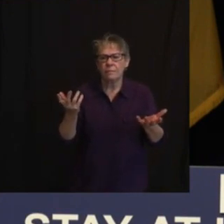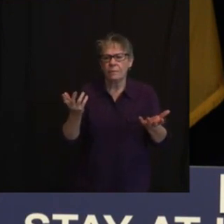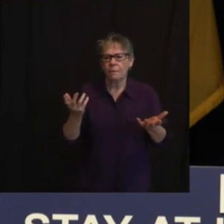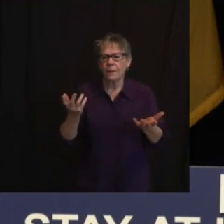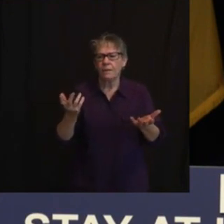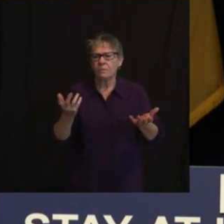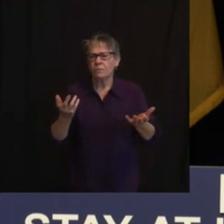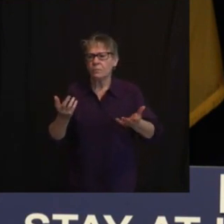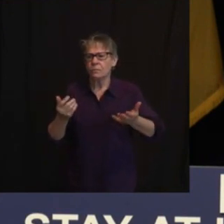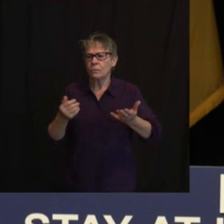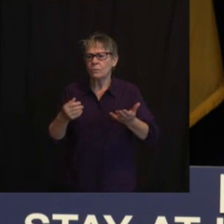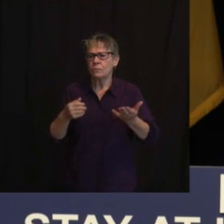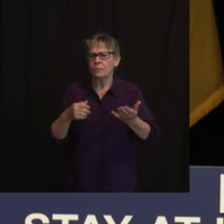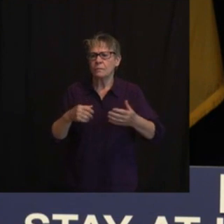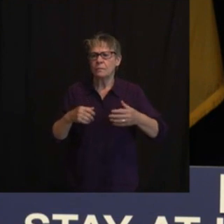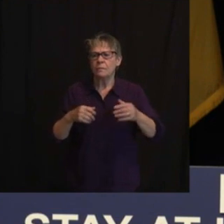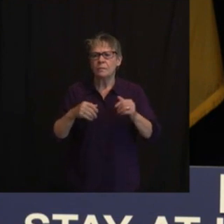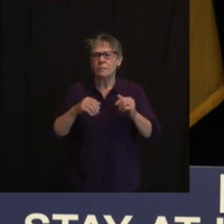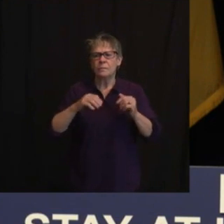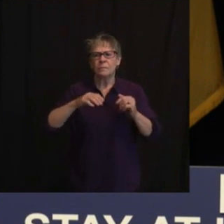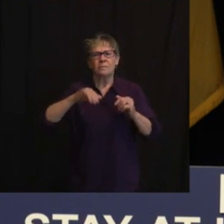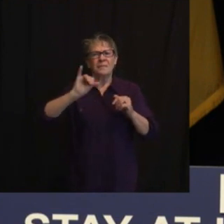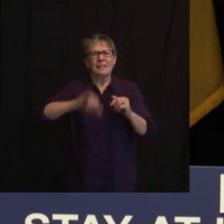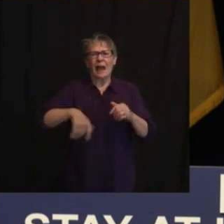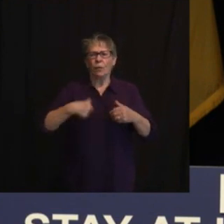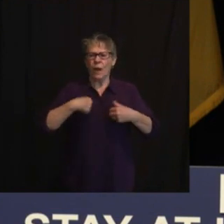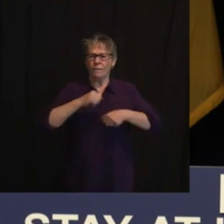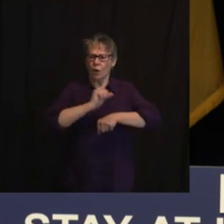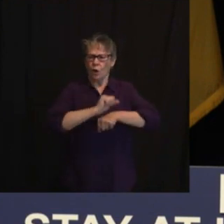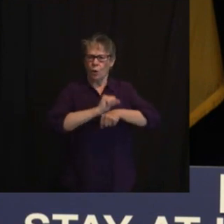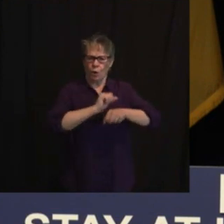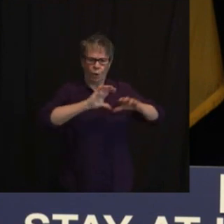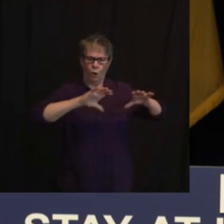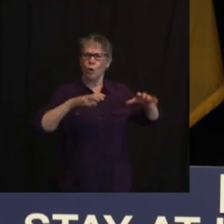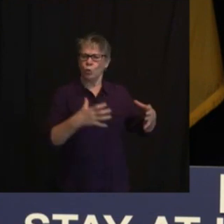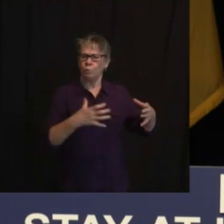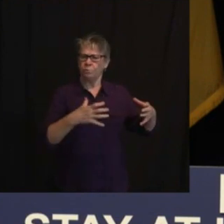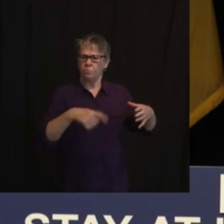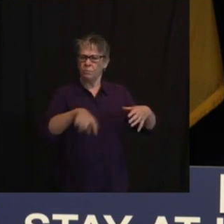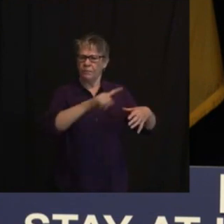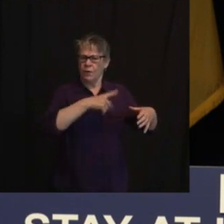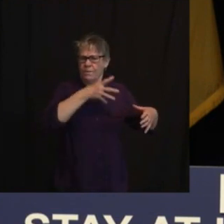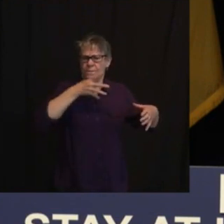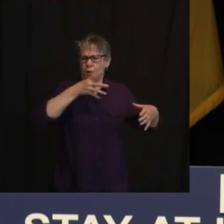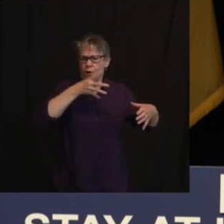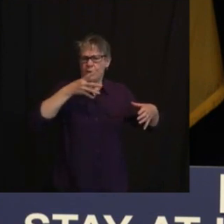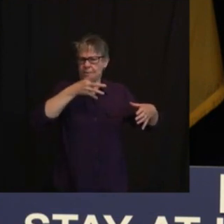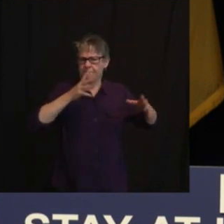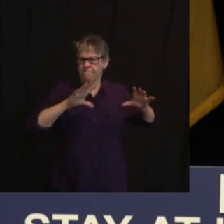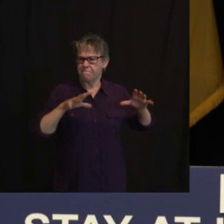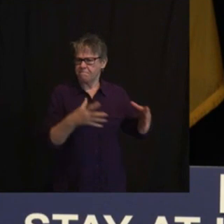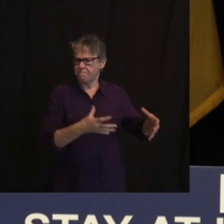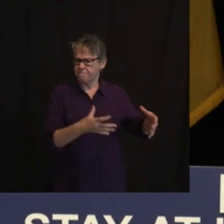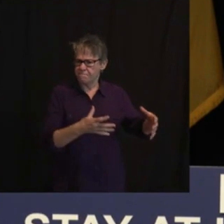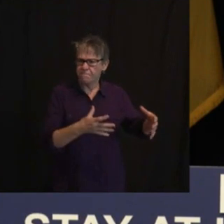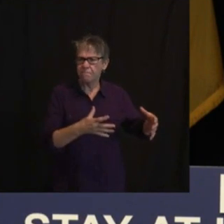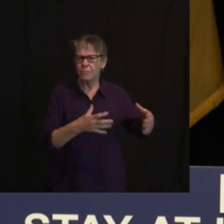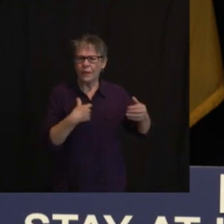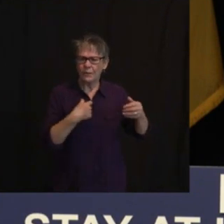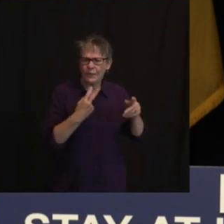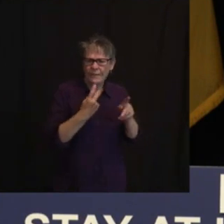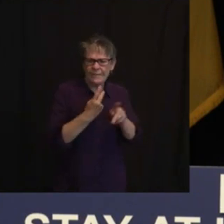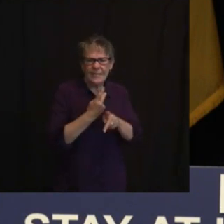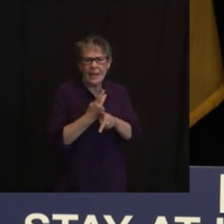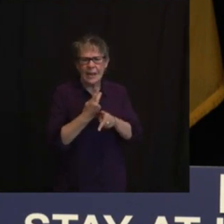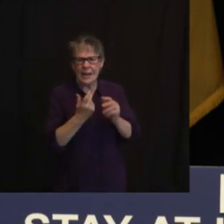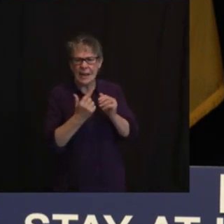meeting regularly, and we have a full plan for seasonal workers. We know that there have been several that have tested positive down south,